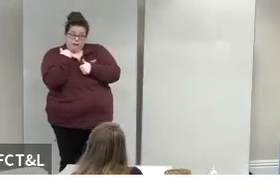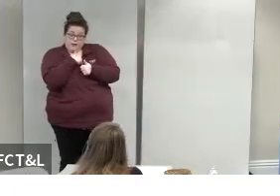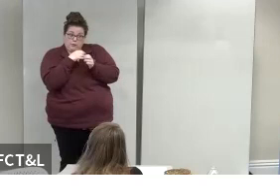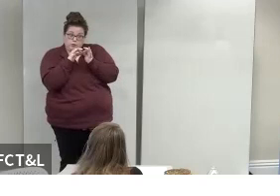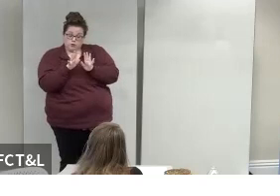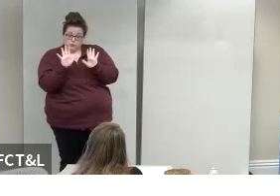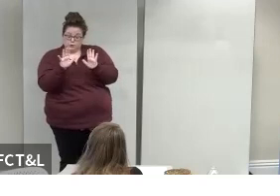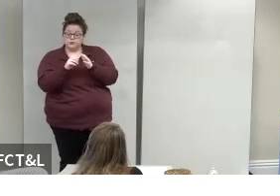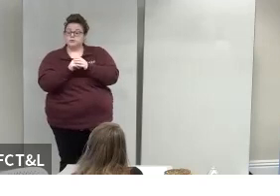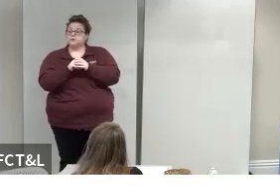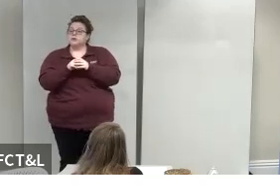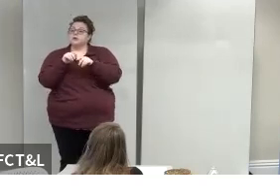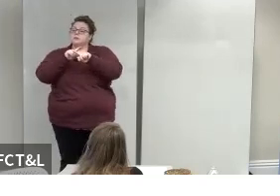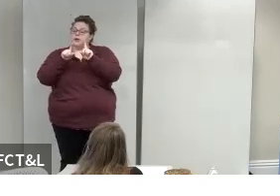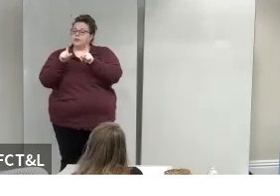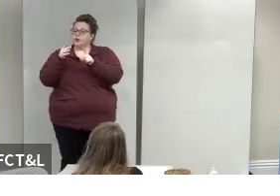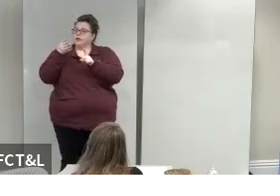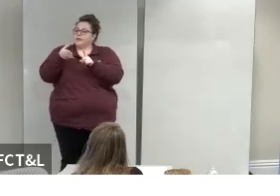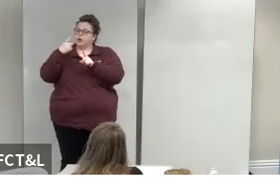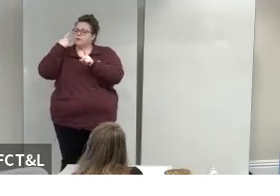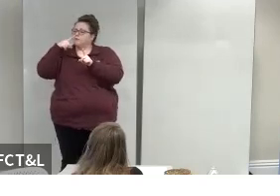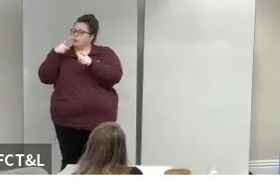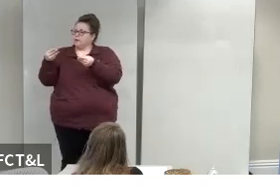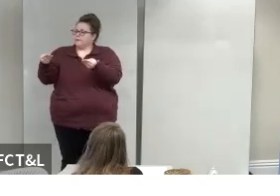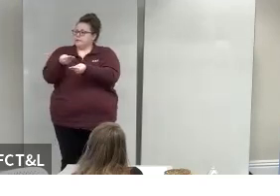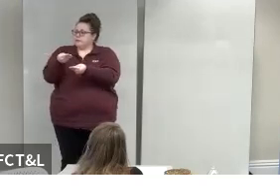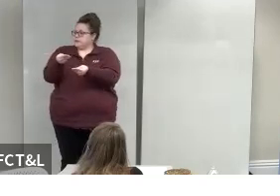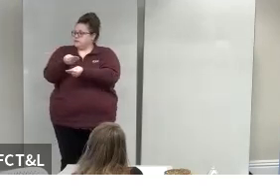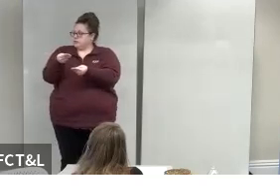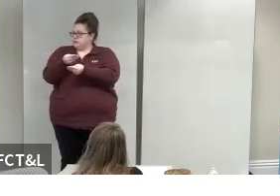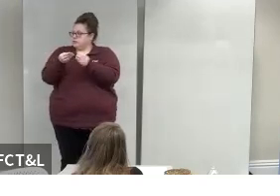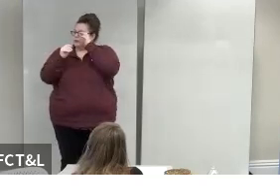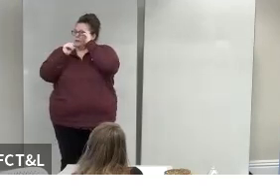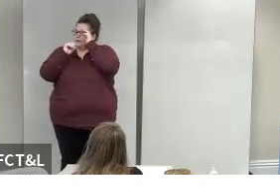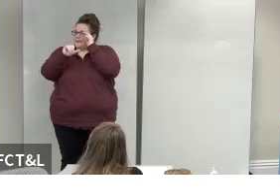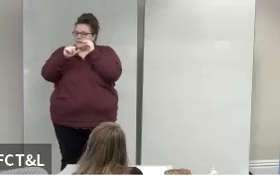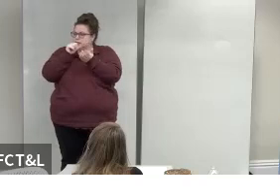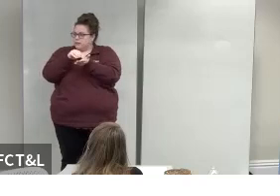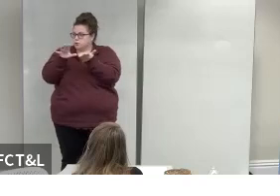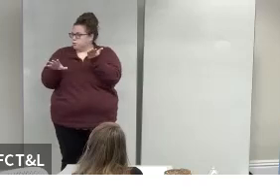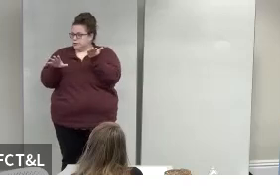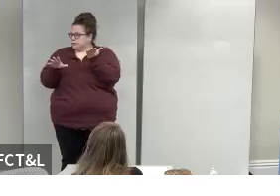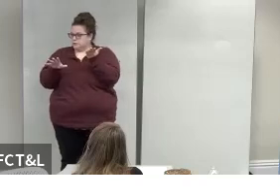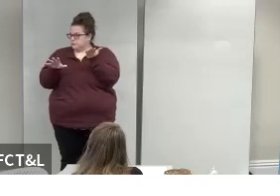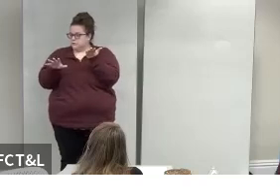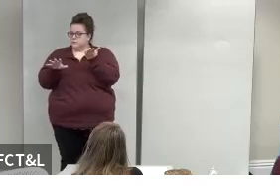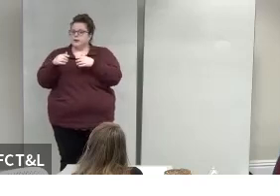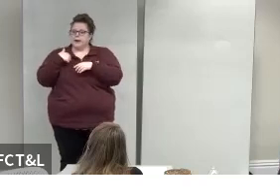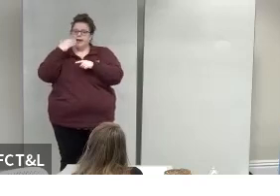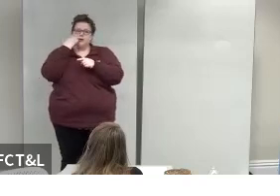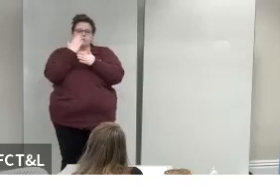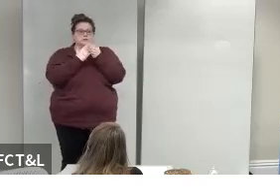the interpreters, we love our interpreters, right? But what are they there for? They're only there to solely facilitate